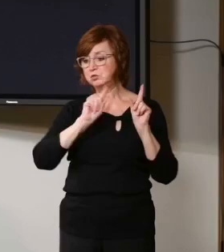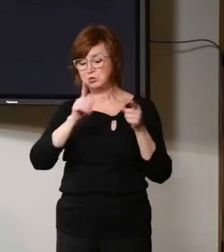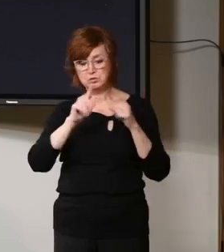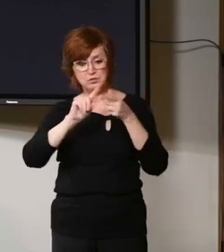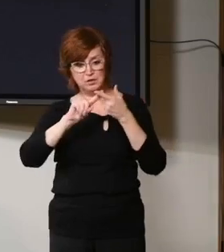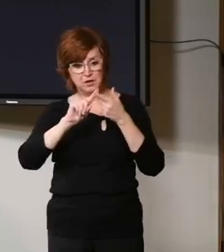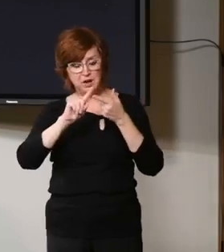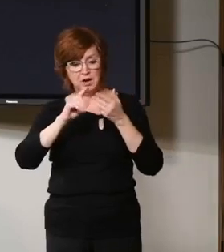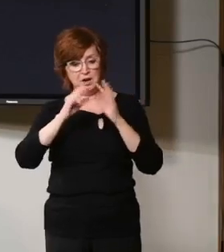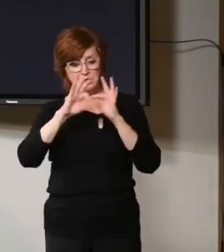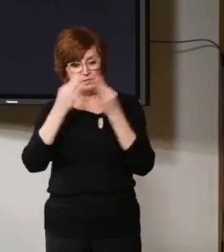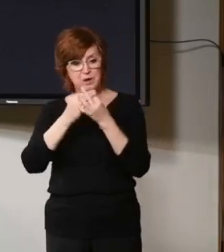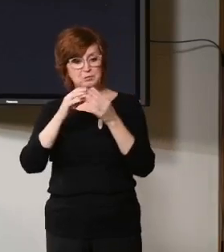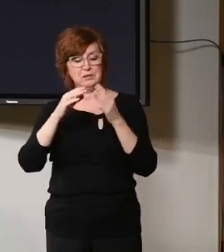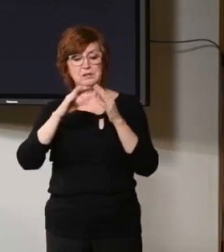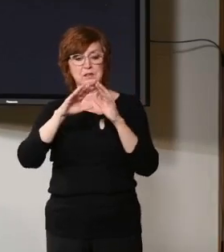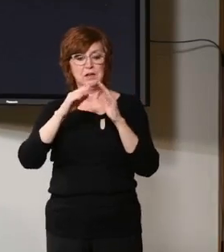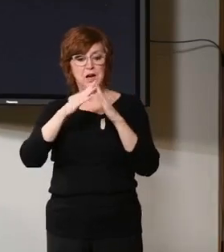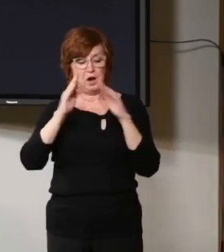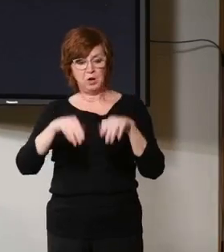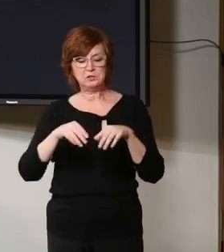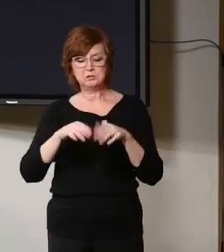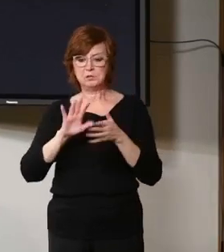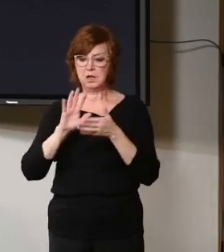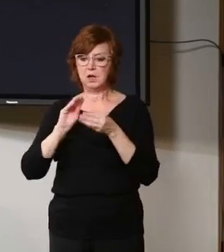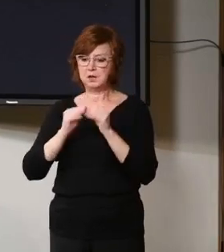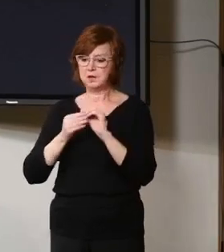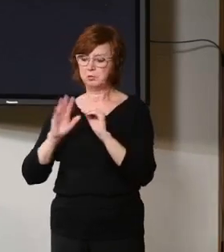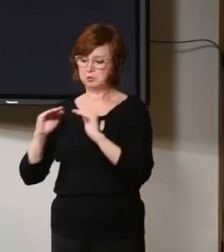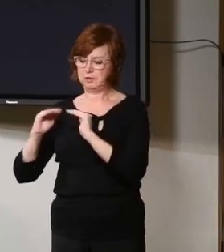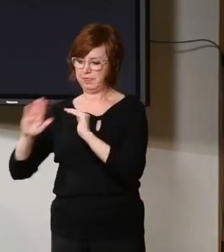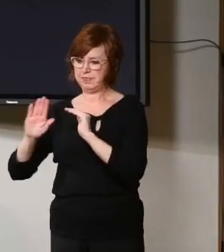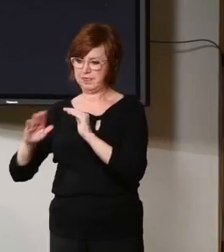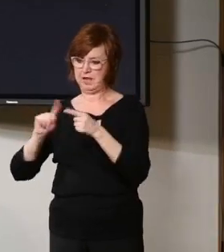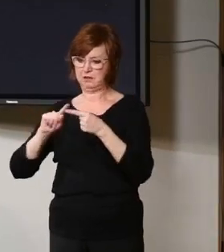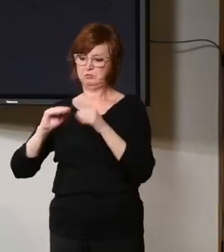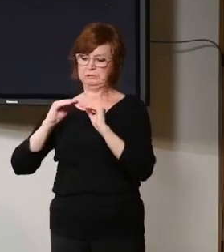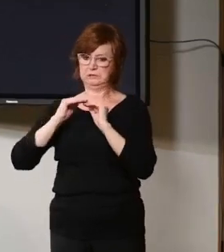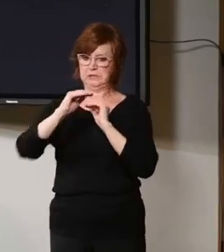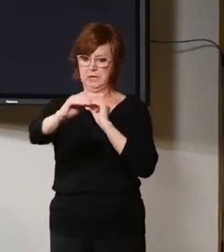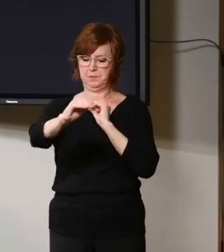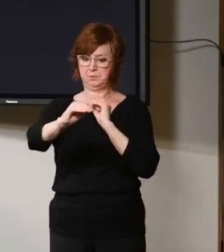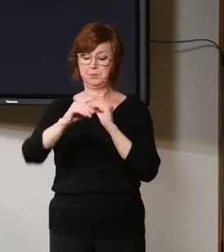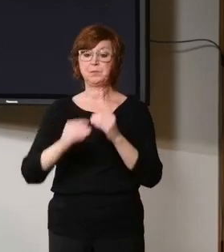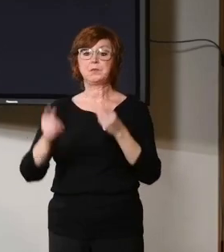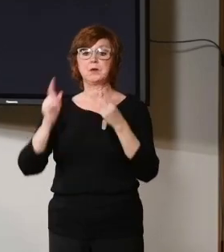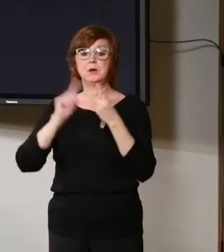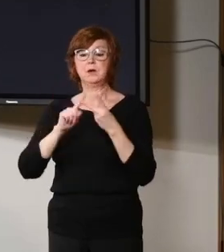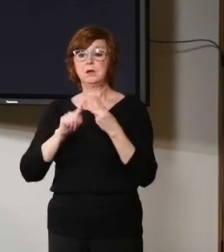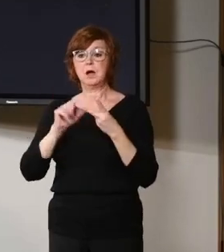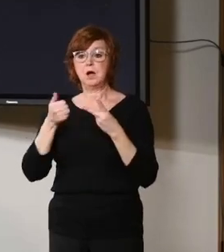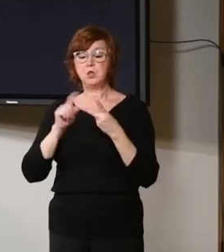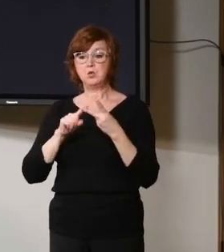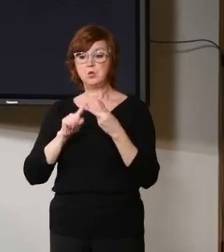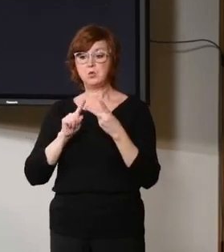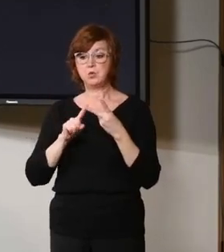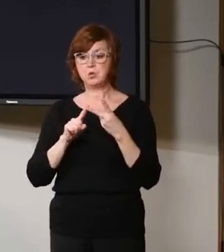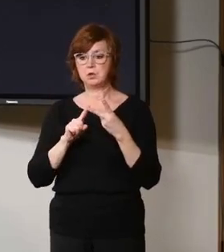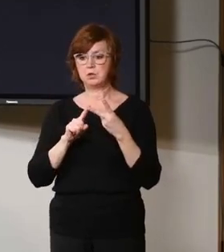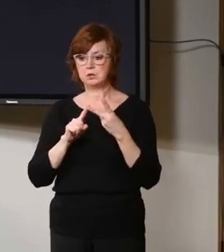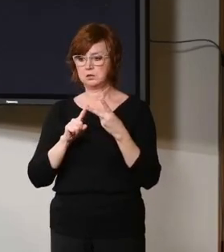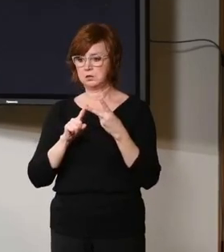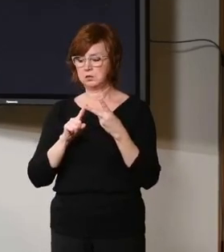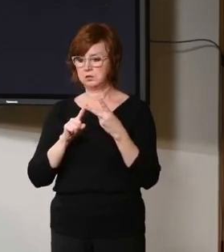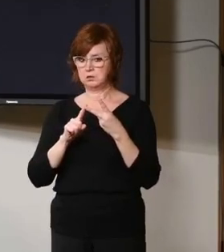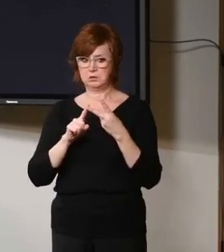going to be a steady number for the next little while. Our most important cases we need to watch are those which have no history